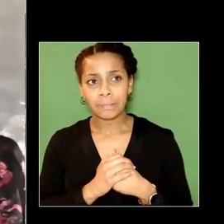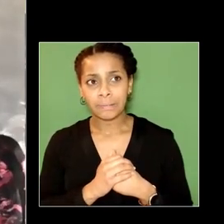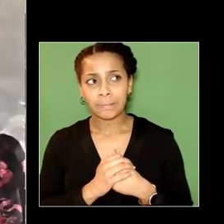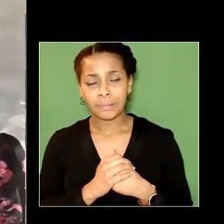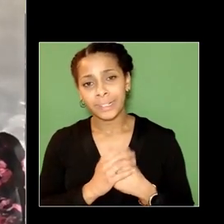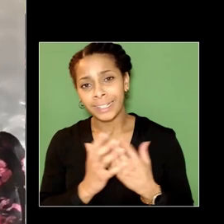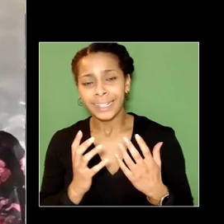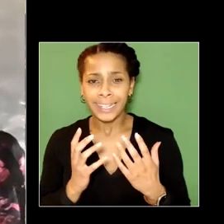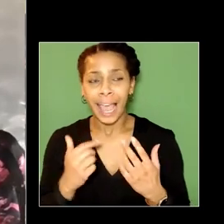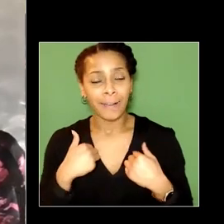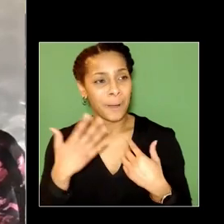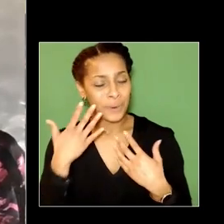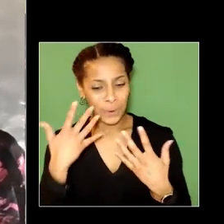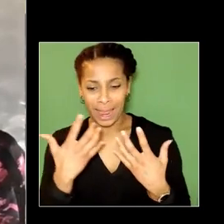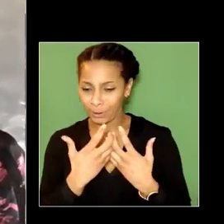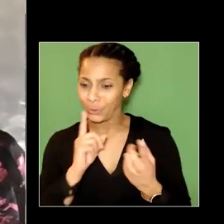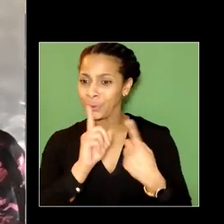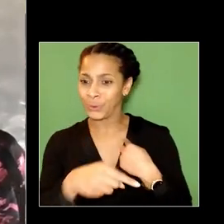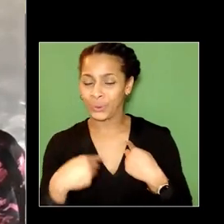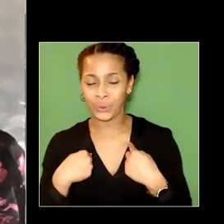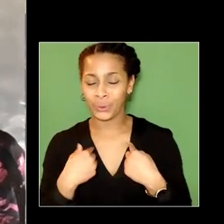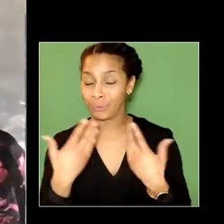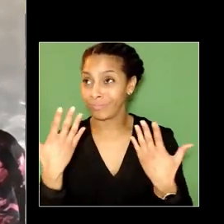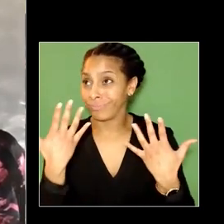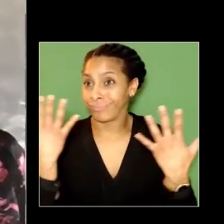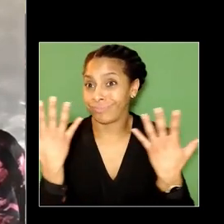I'm a bit speechless. I don't really know what to say to that.